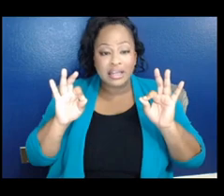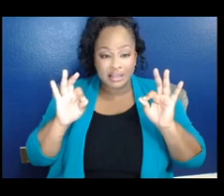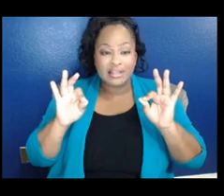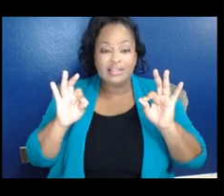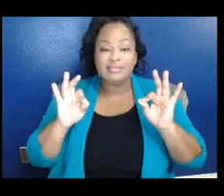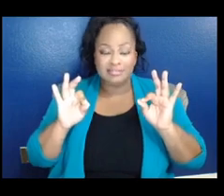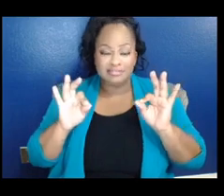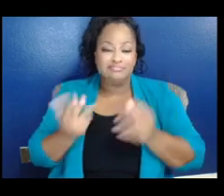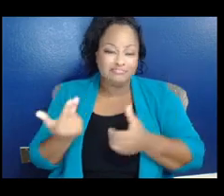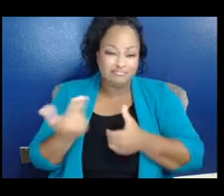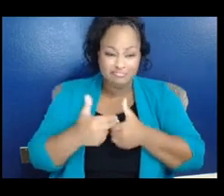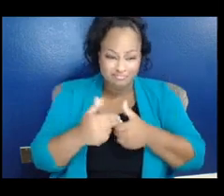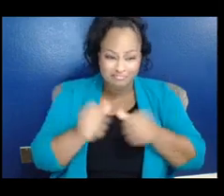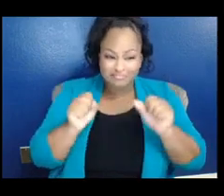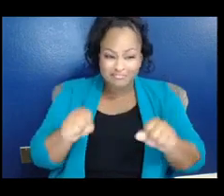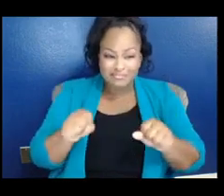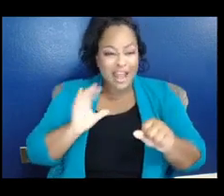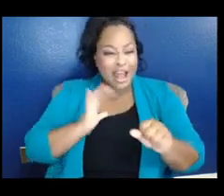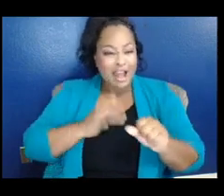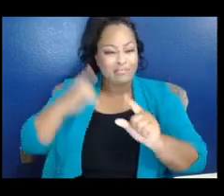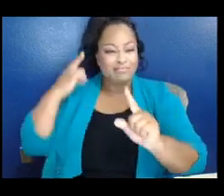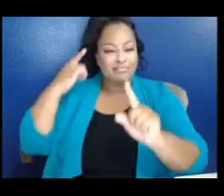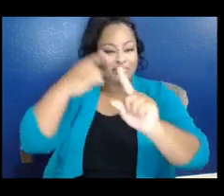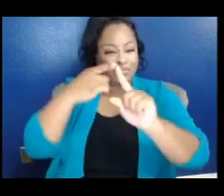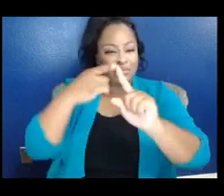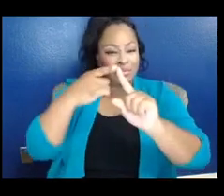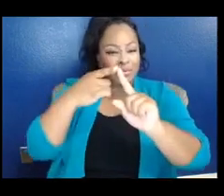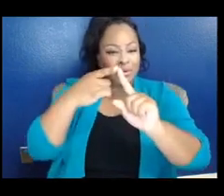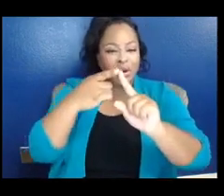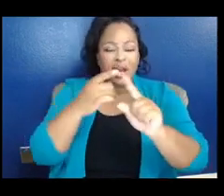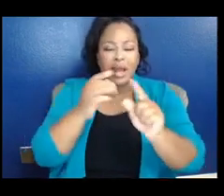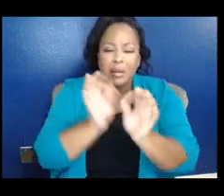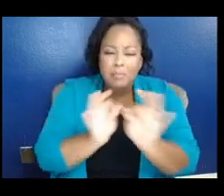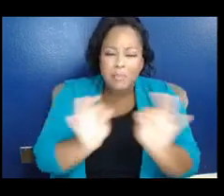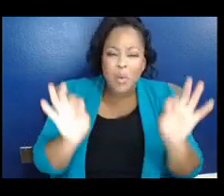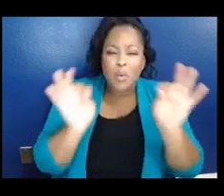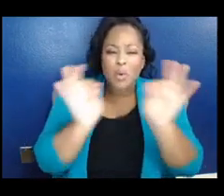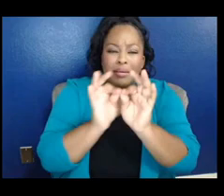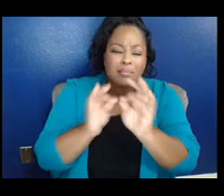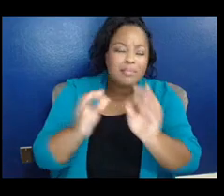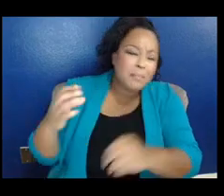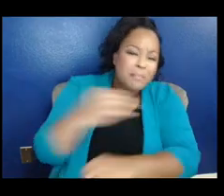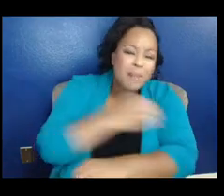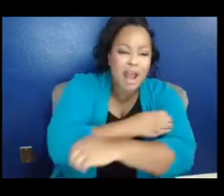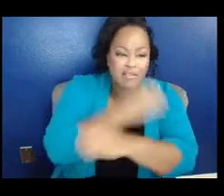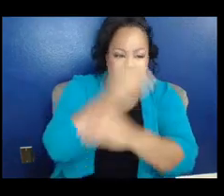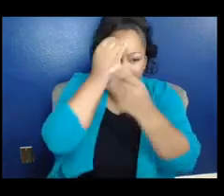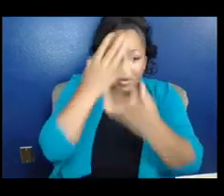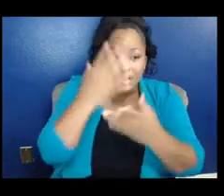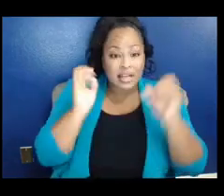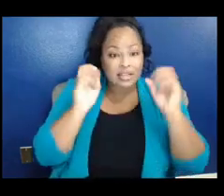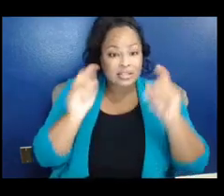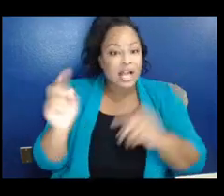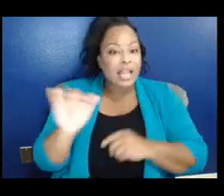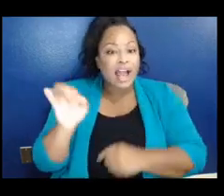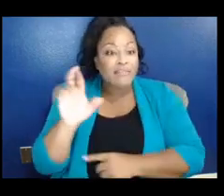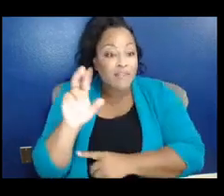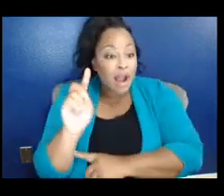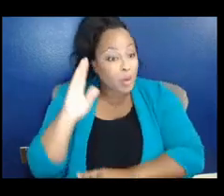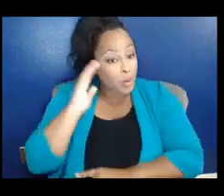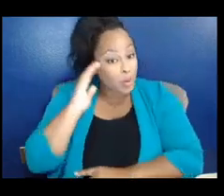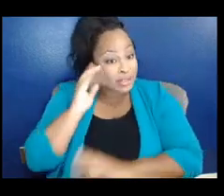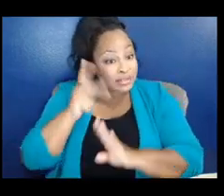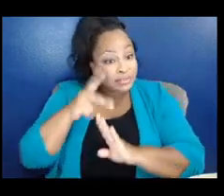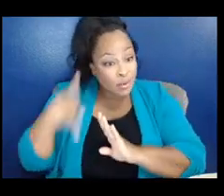community. And our purpose is to bring important, powerful information and education, like the